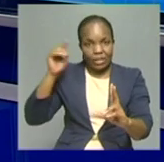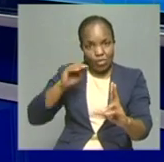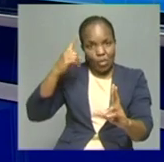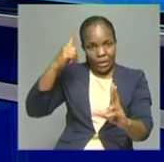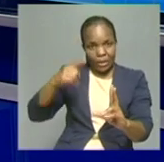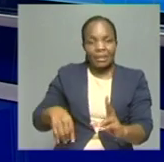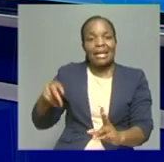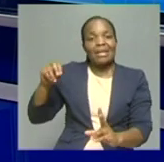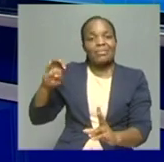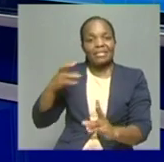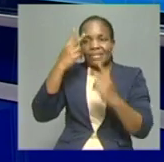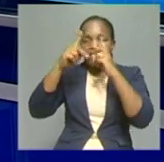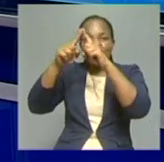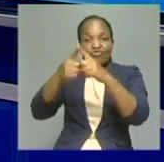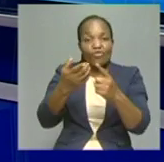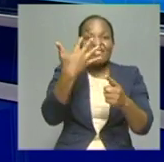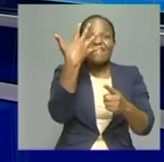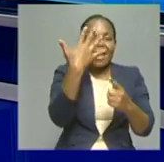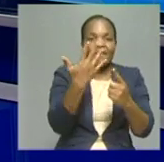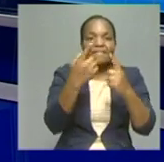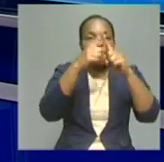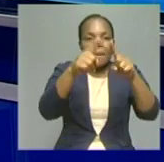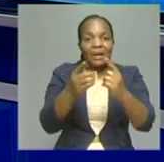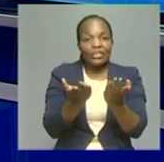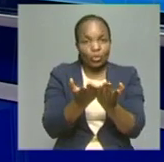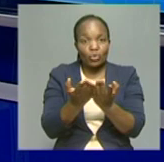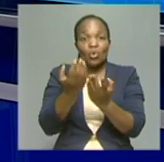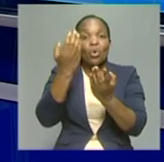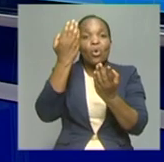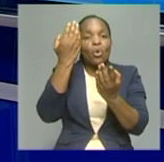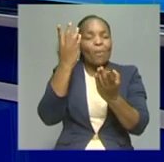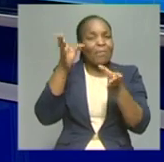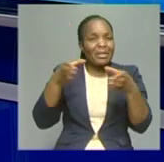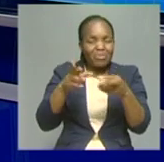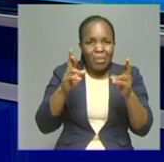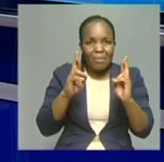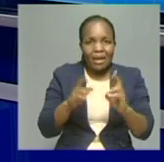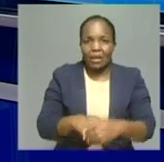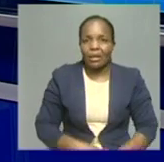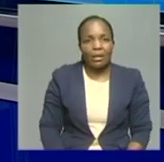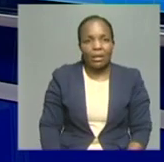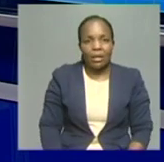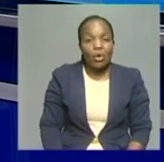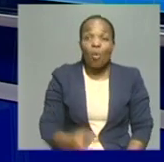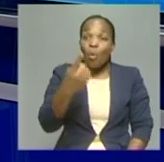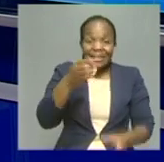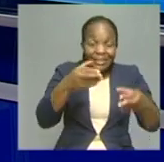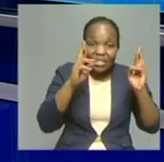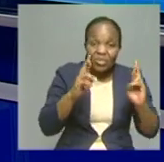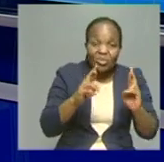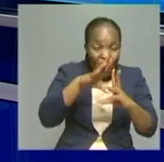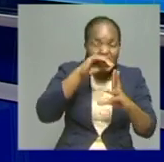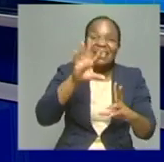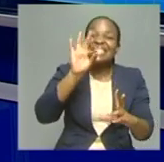NBC's reporter Wilfred Nyambe in the region accommodate a staggering number of up to 90 learners per classroom.